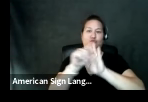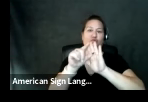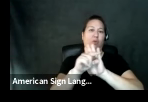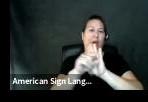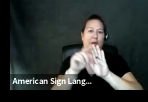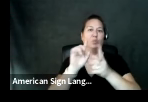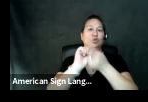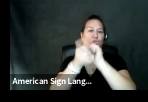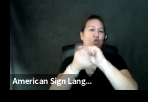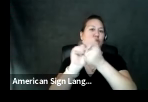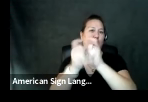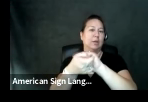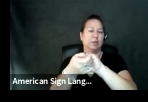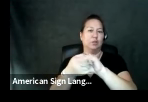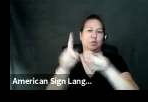upon.